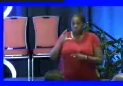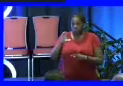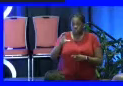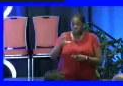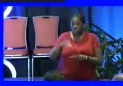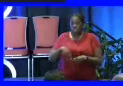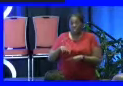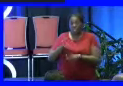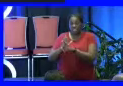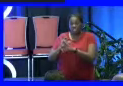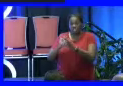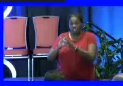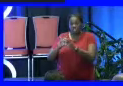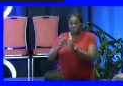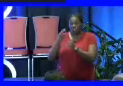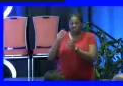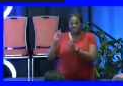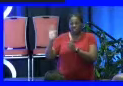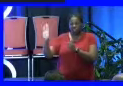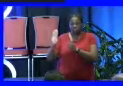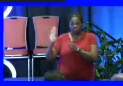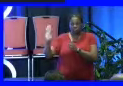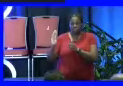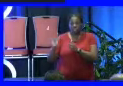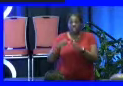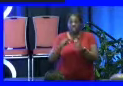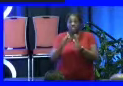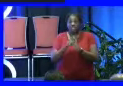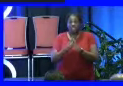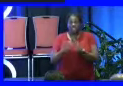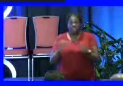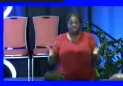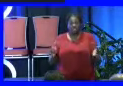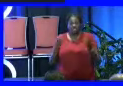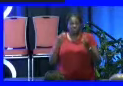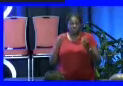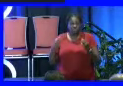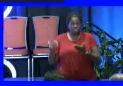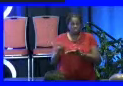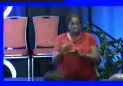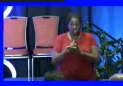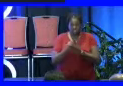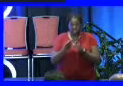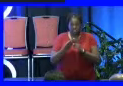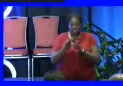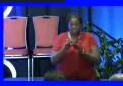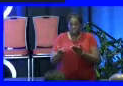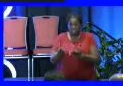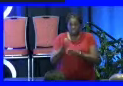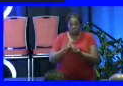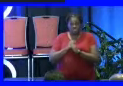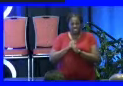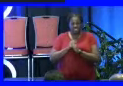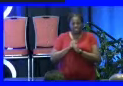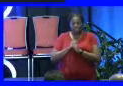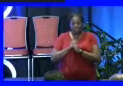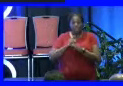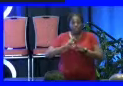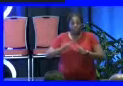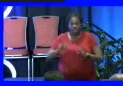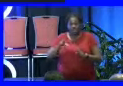and in their relationship with HUD. So at the state level, you know, the data we're getting in is based on the data we're getting in, but there are